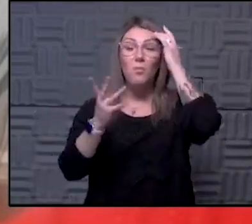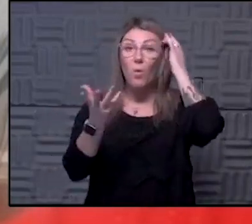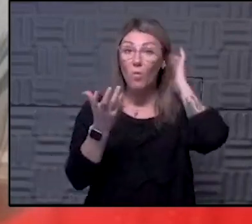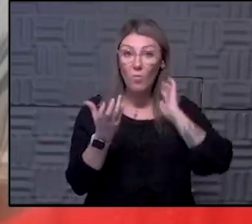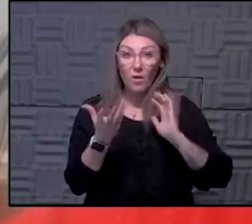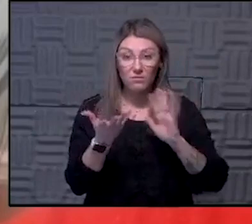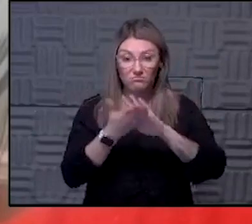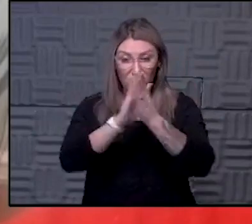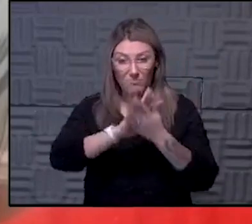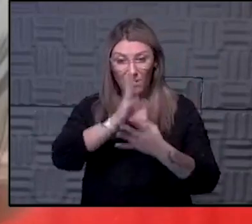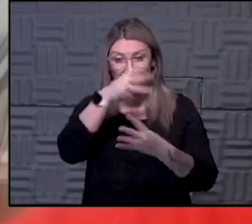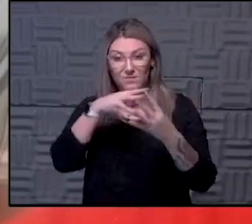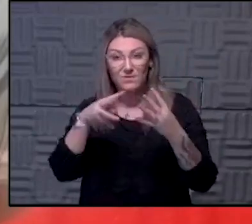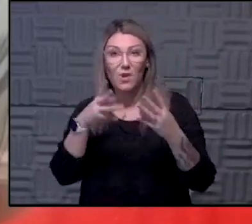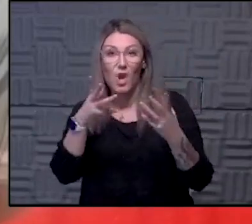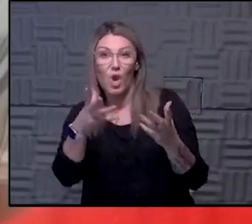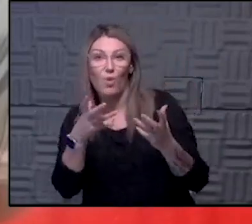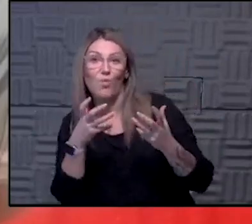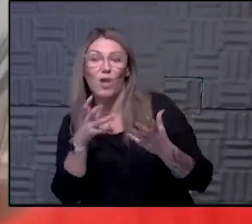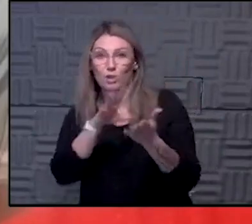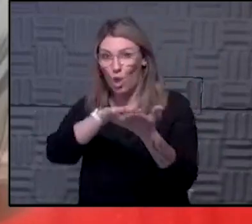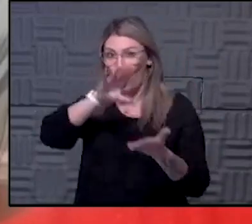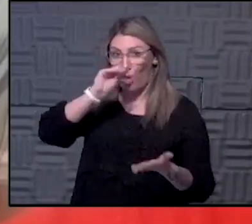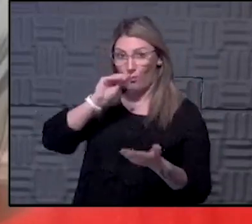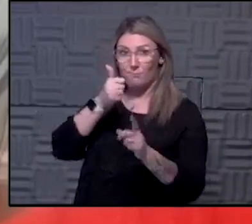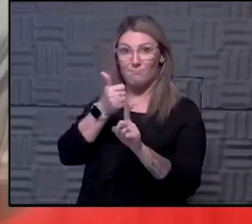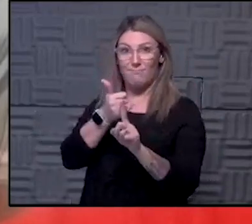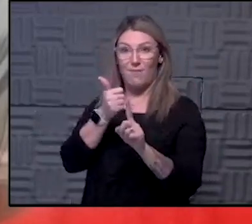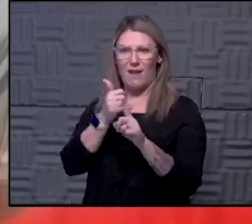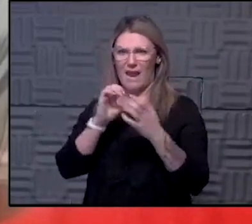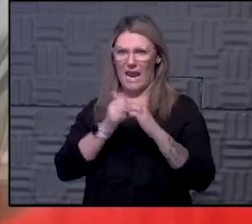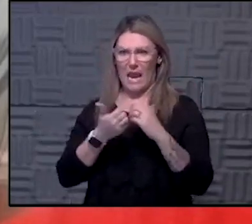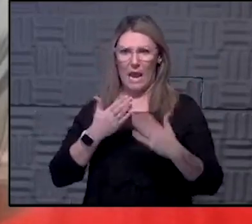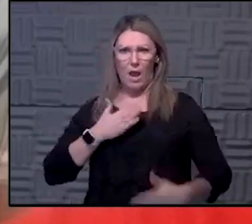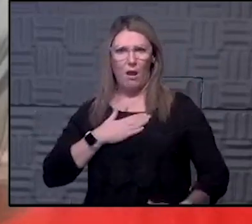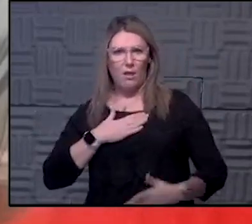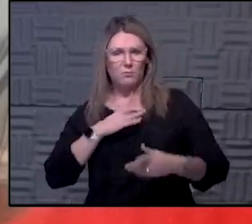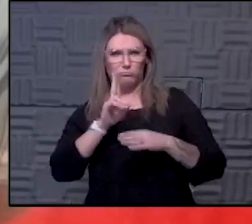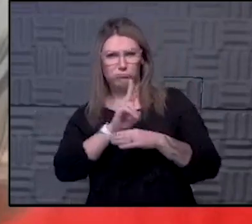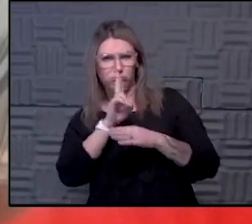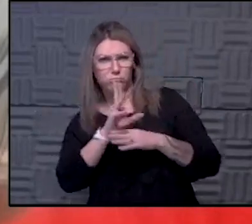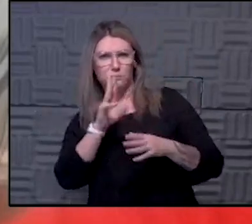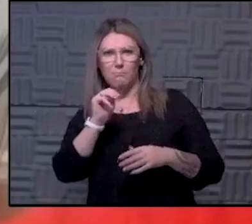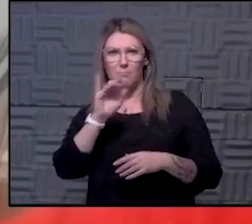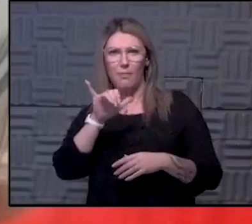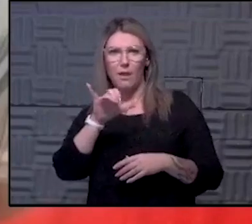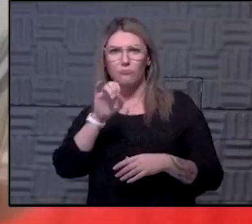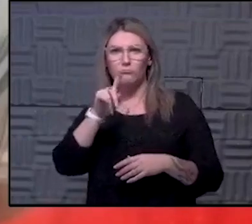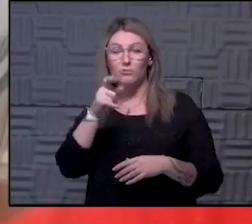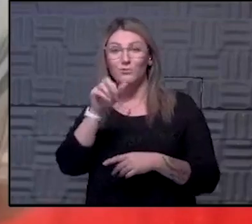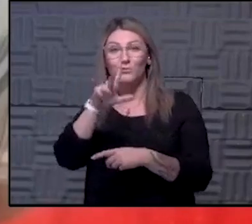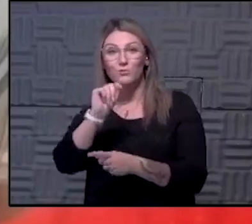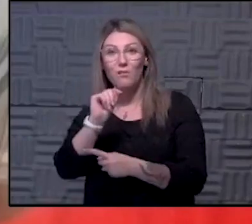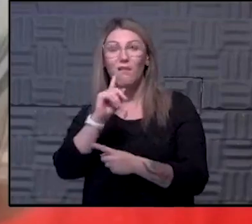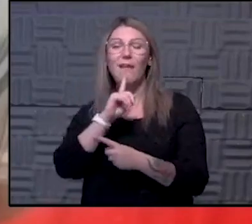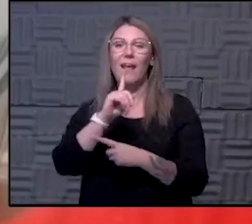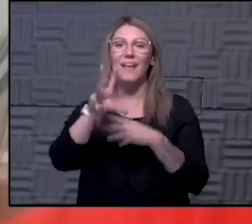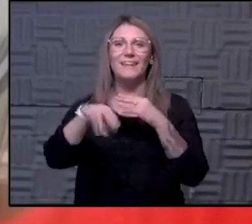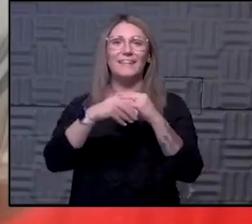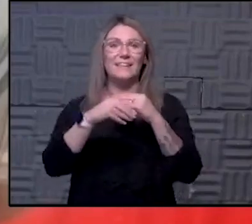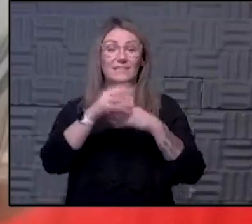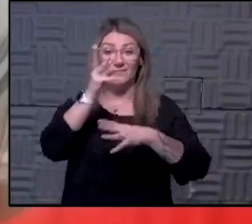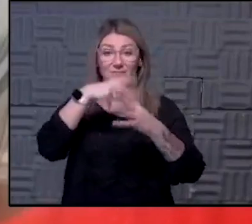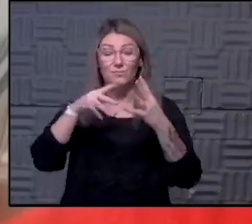be scheduled really do want to learn how to leverage MyChart. So in addition to being able to be scheduled